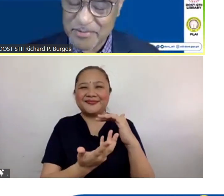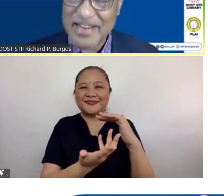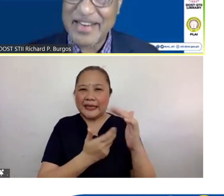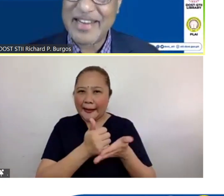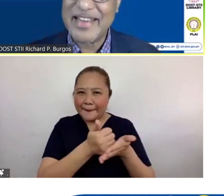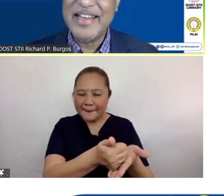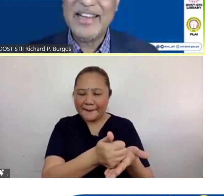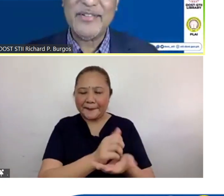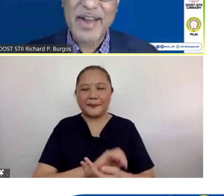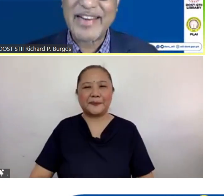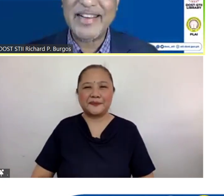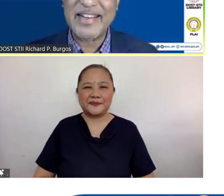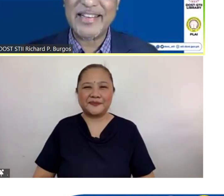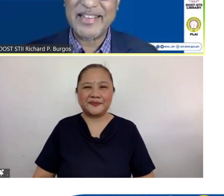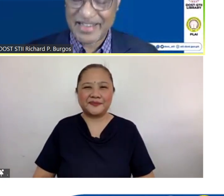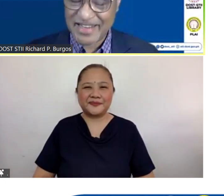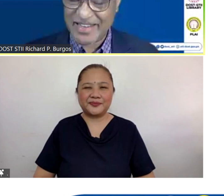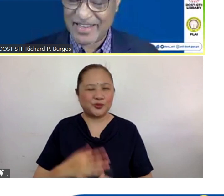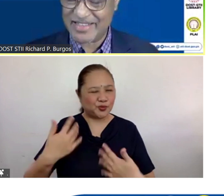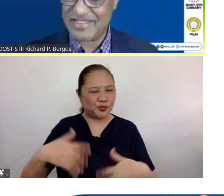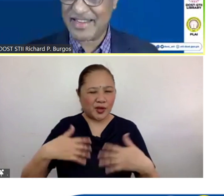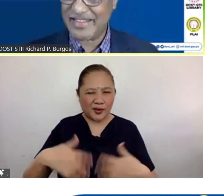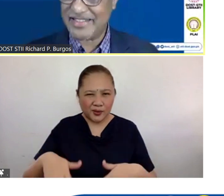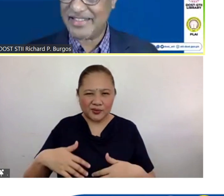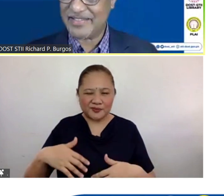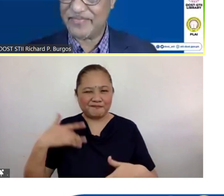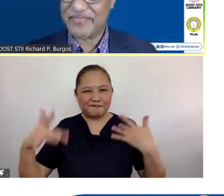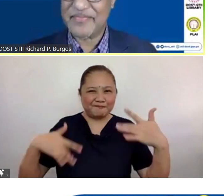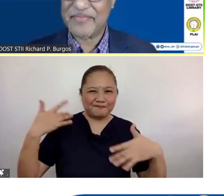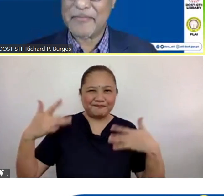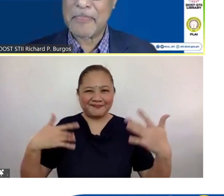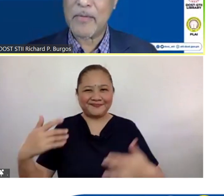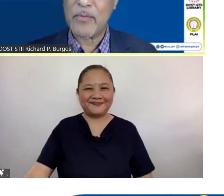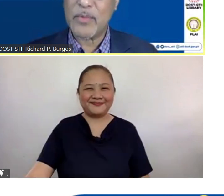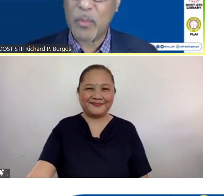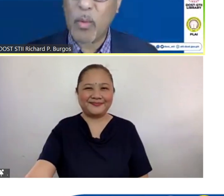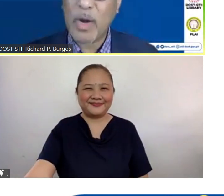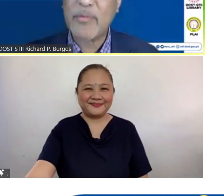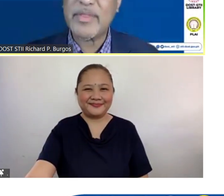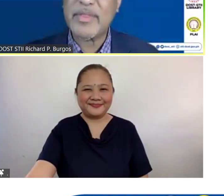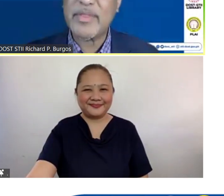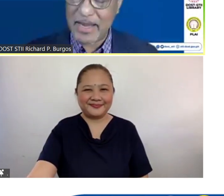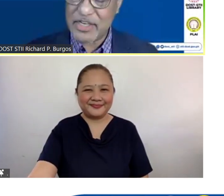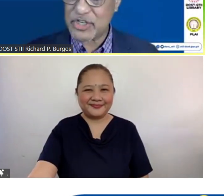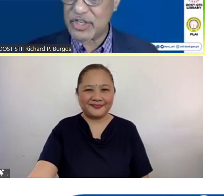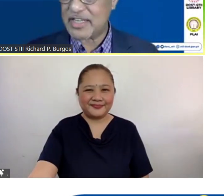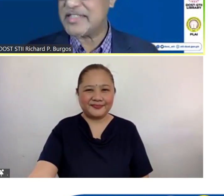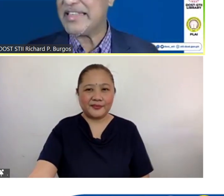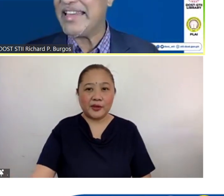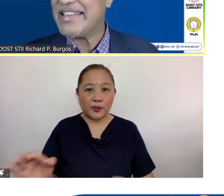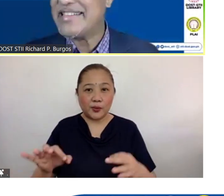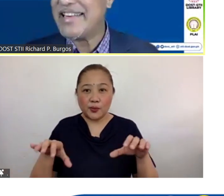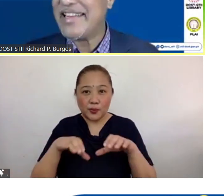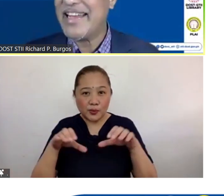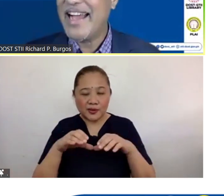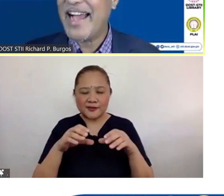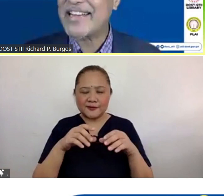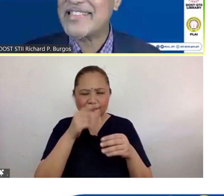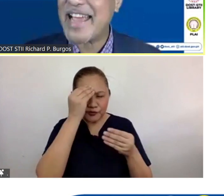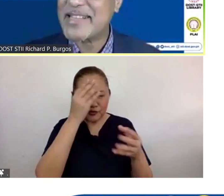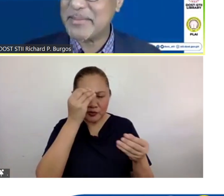be really radical and exciting. When we work with information that is